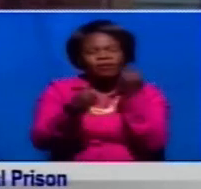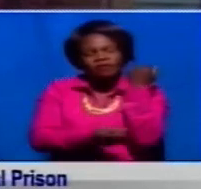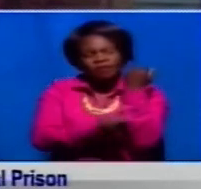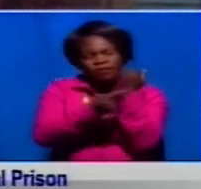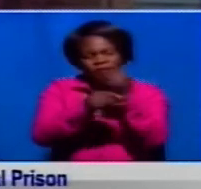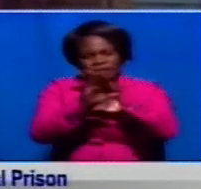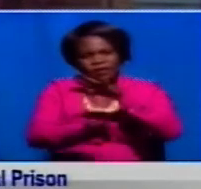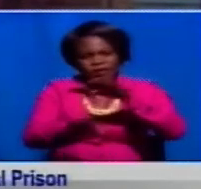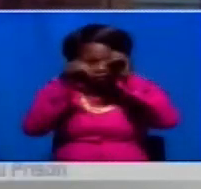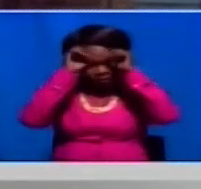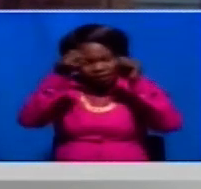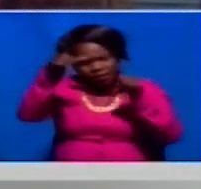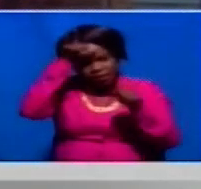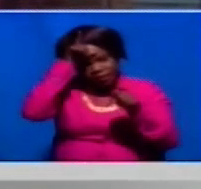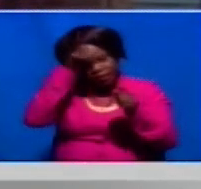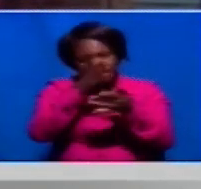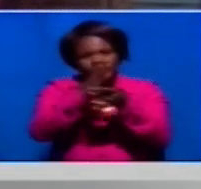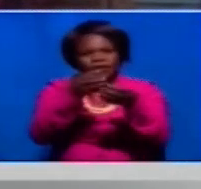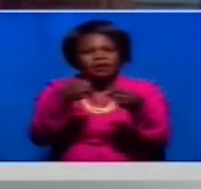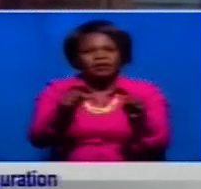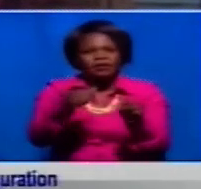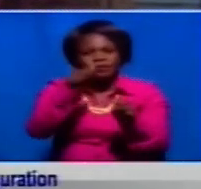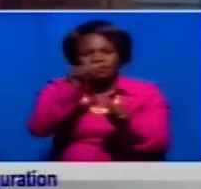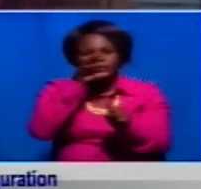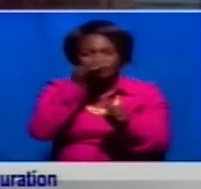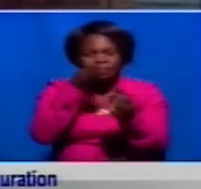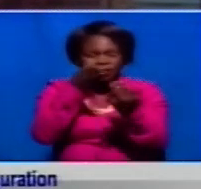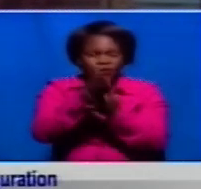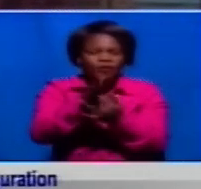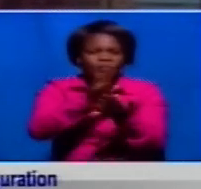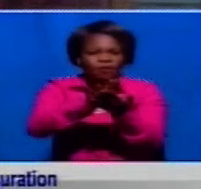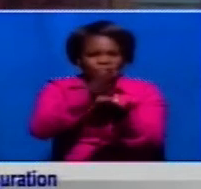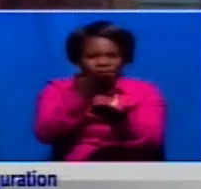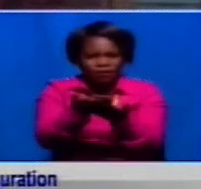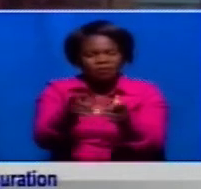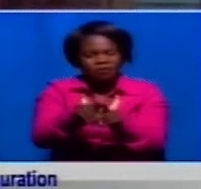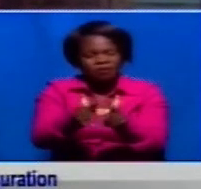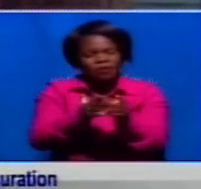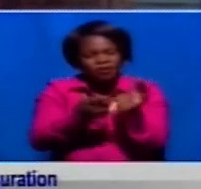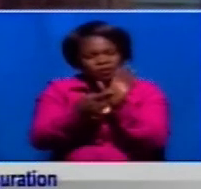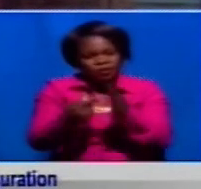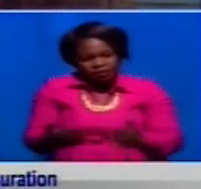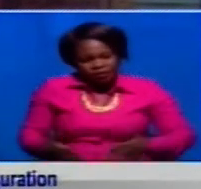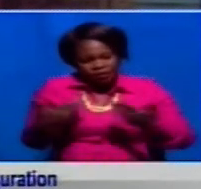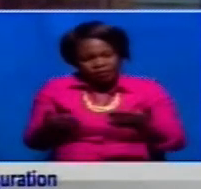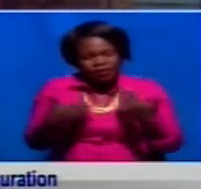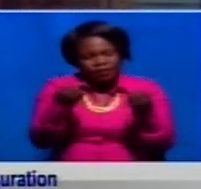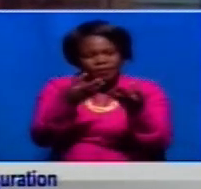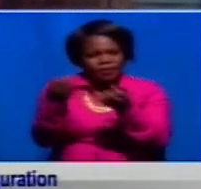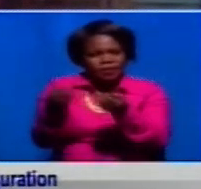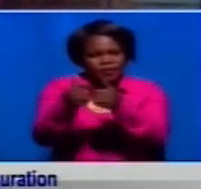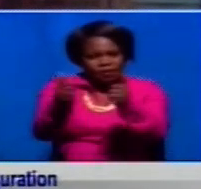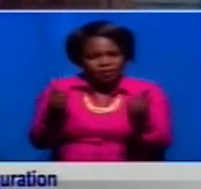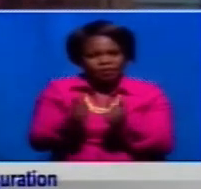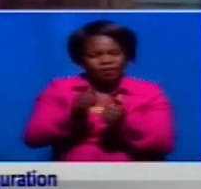President Lungu's leadership. Mr. Ma, who spoke through an interpreter, also expressed happiness that many areas of cooperation,